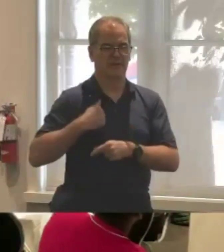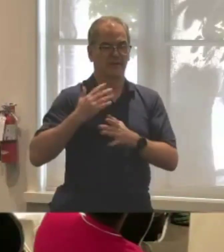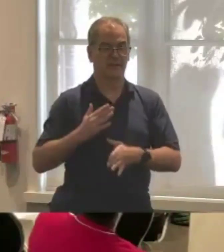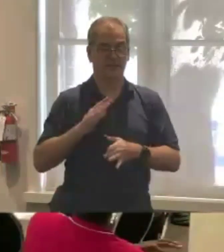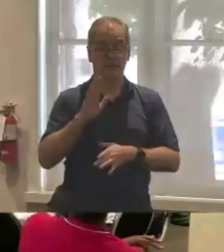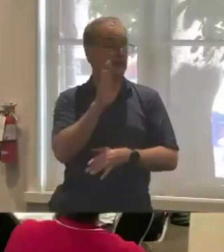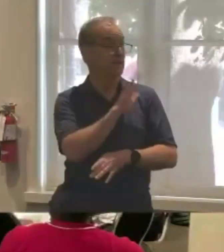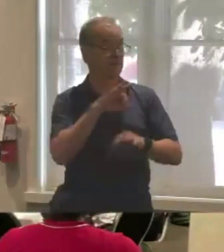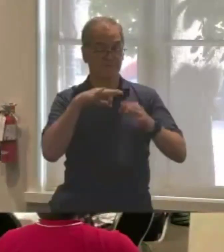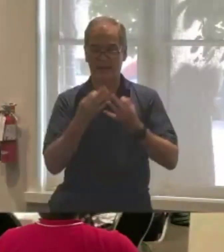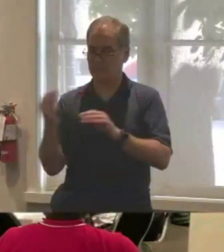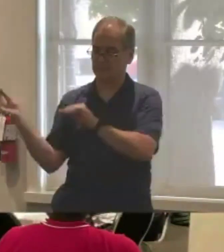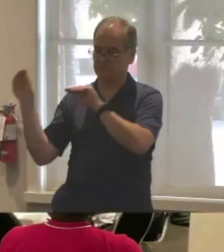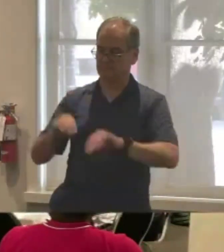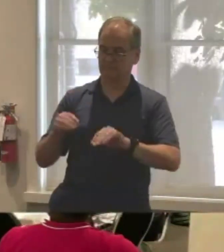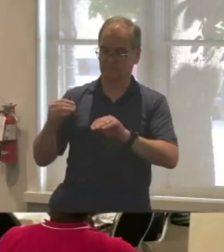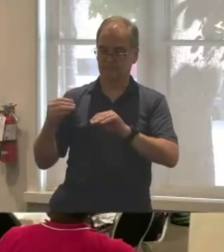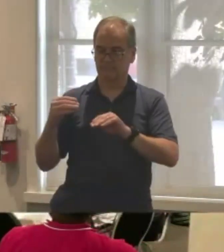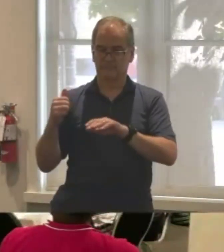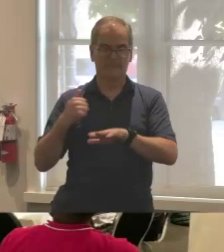to a family that immigrated to Canada during the